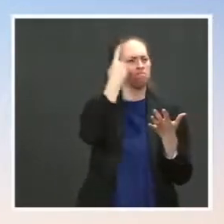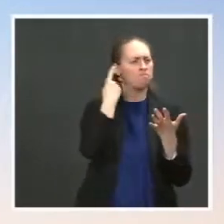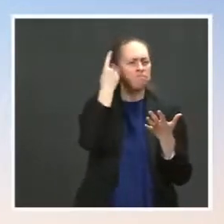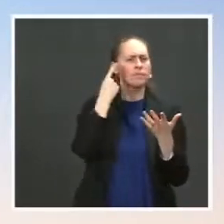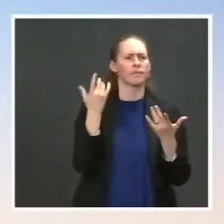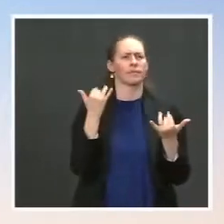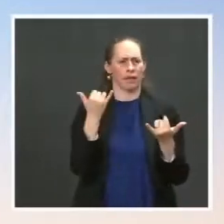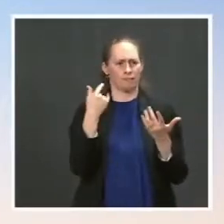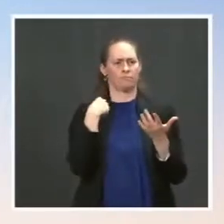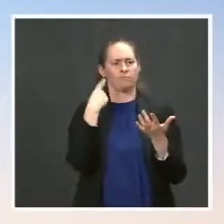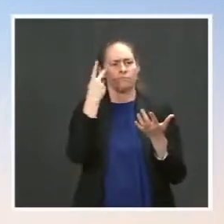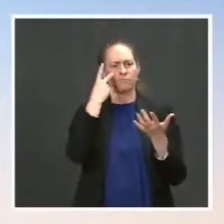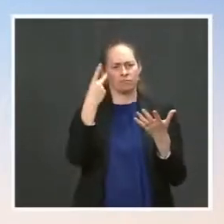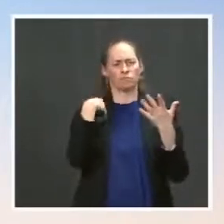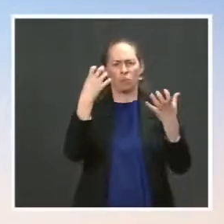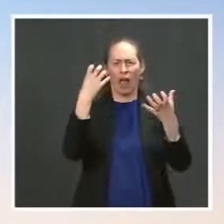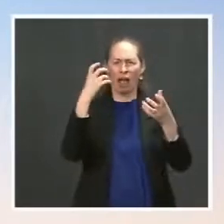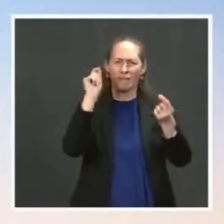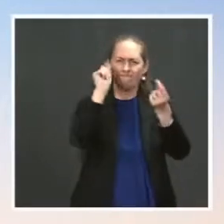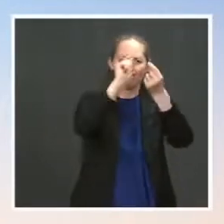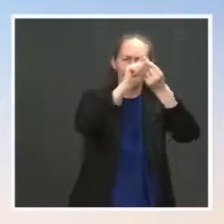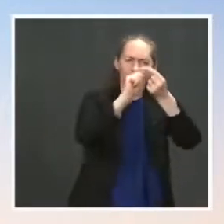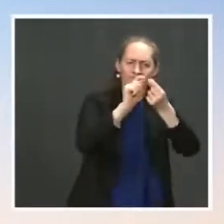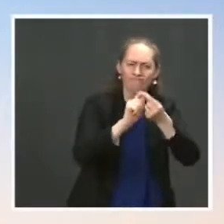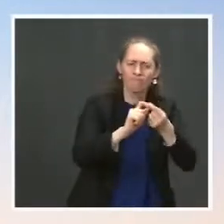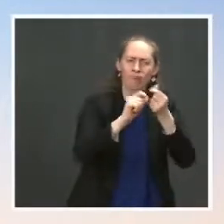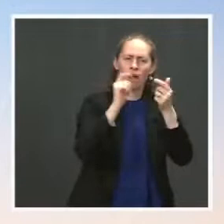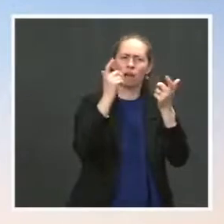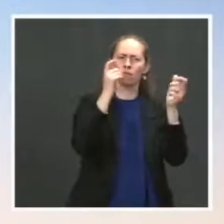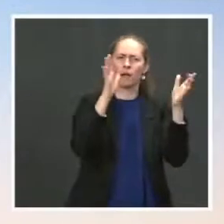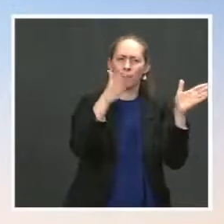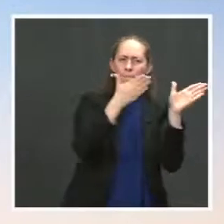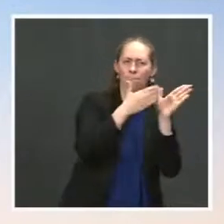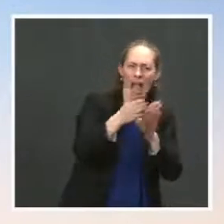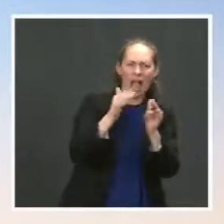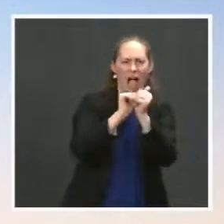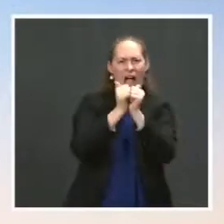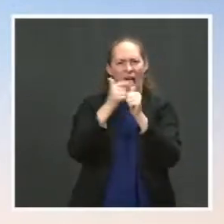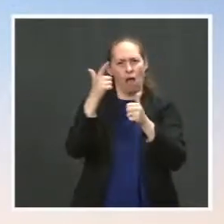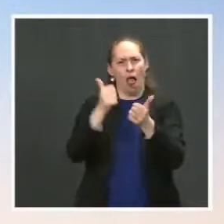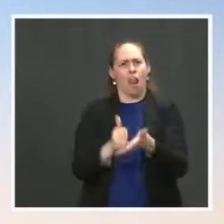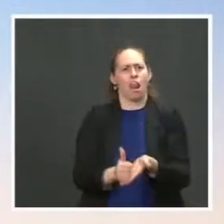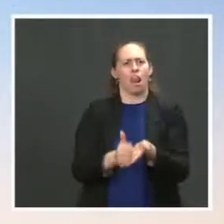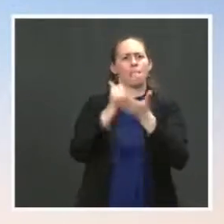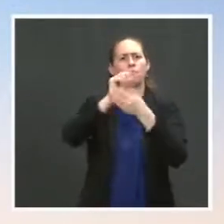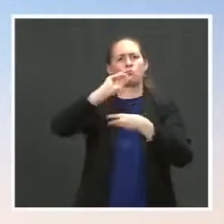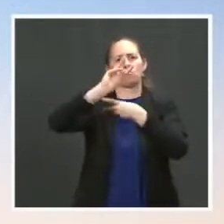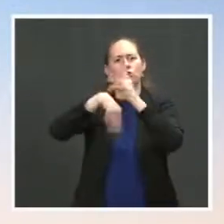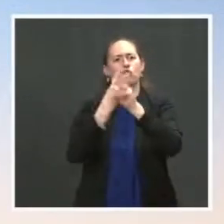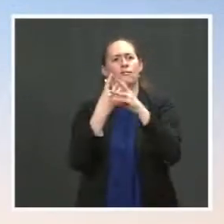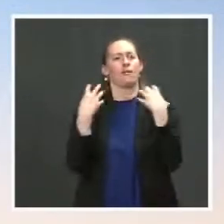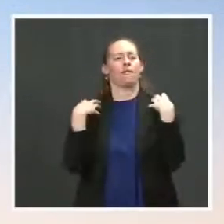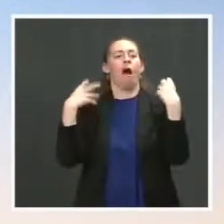of what the U.S. is doing to help the world recover from the pandemic, not just in terms of vaccine sharing,